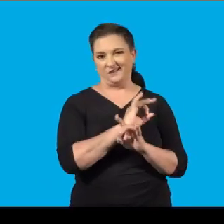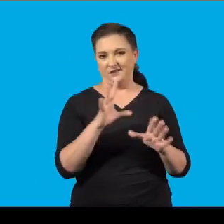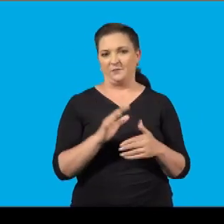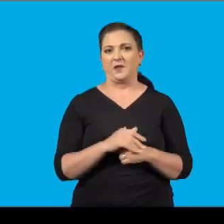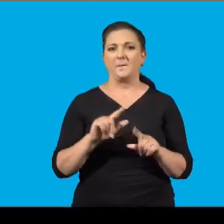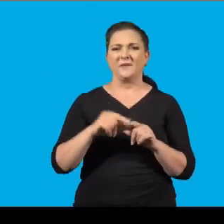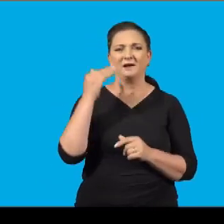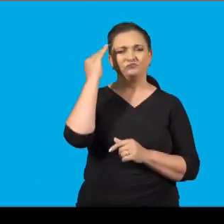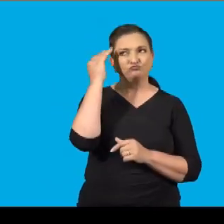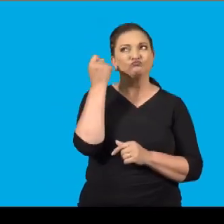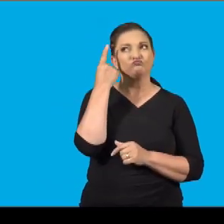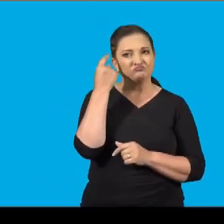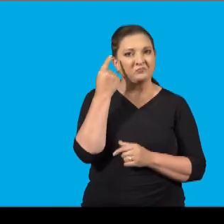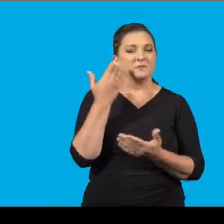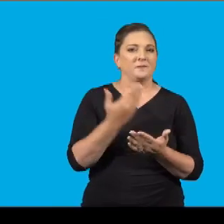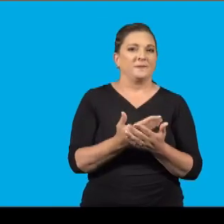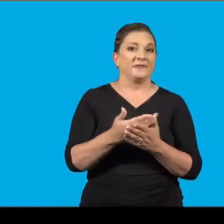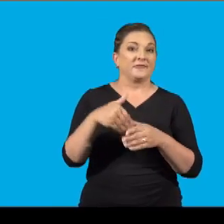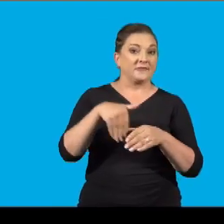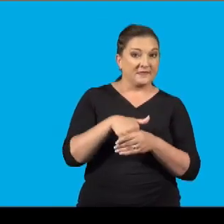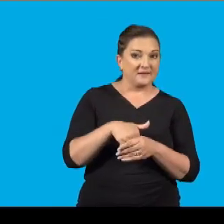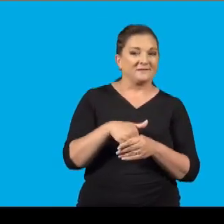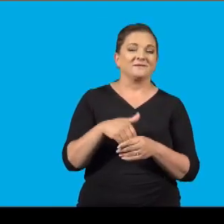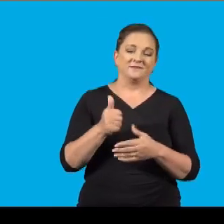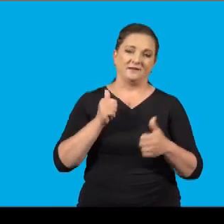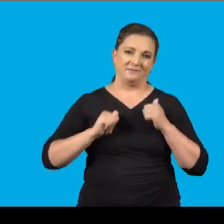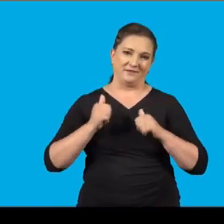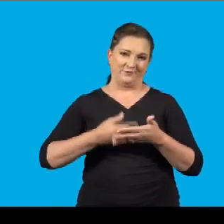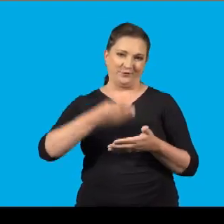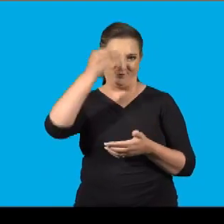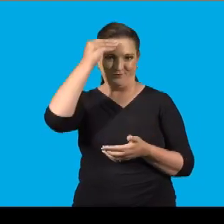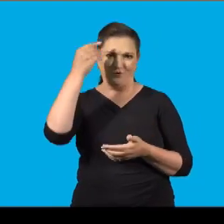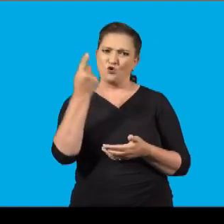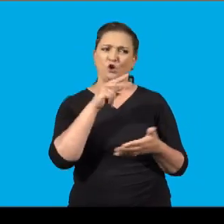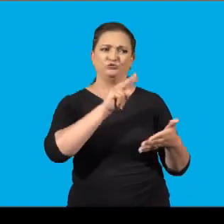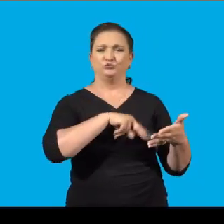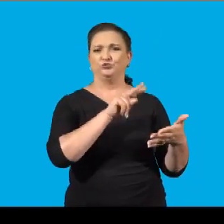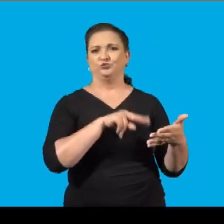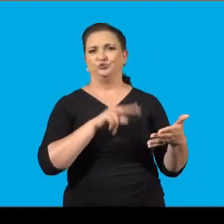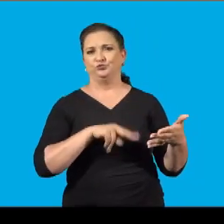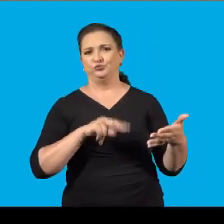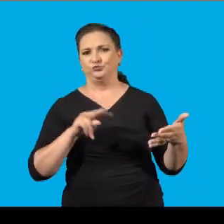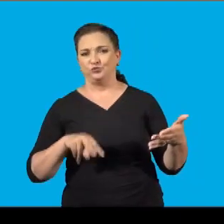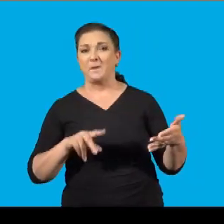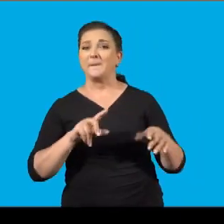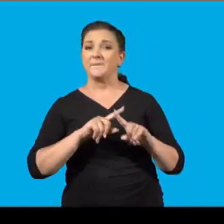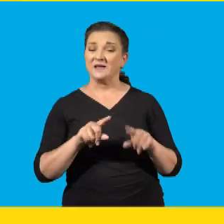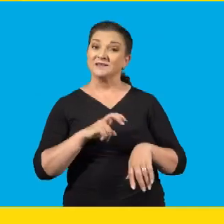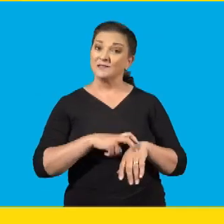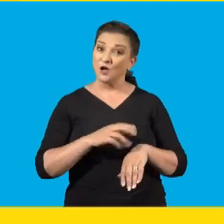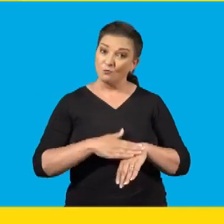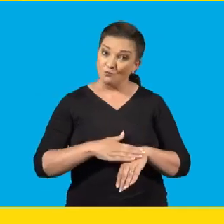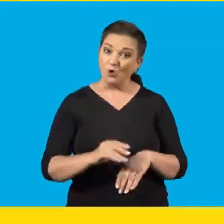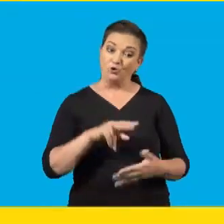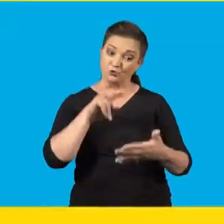say. Comprehension skills goes with interpreting sources. Active learning, don't just read the source, aimlessly. You